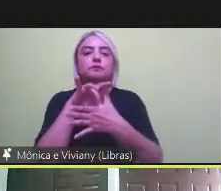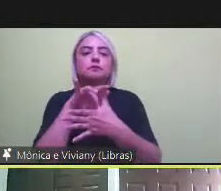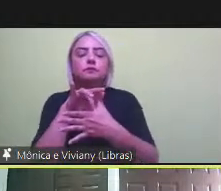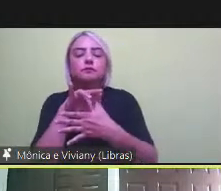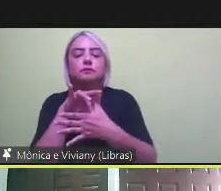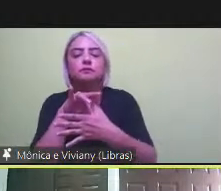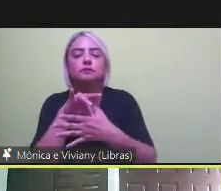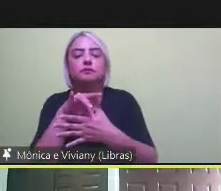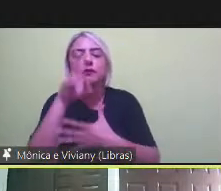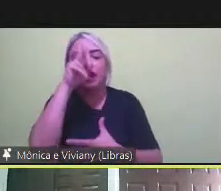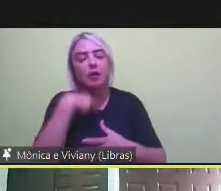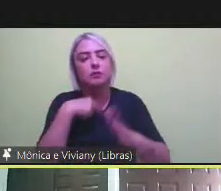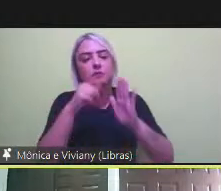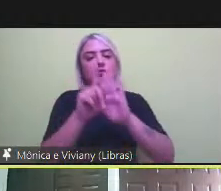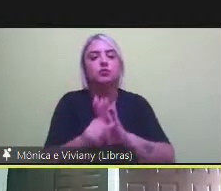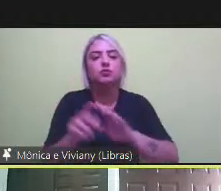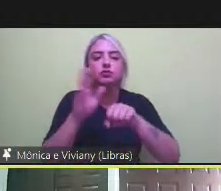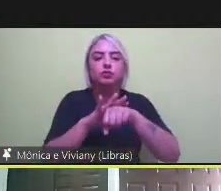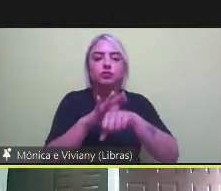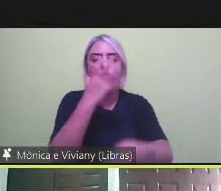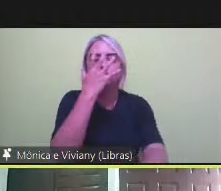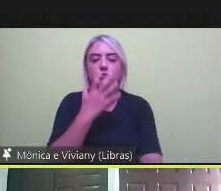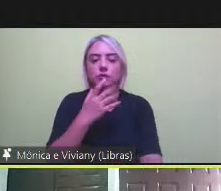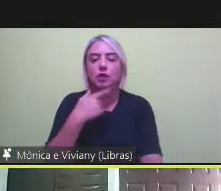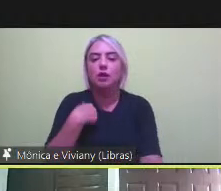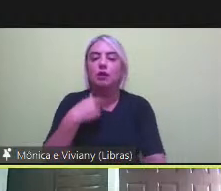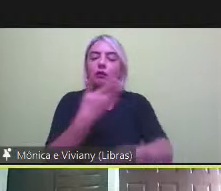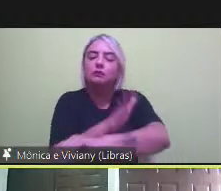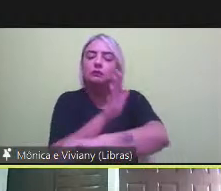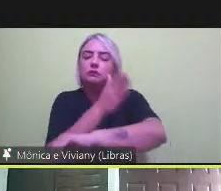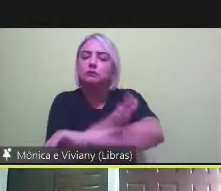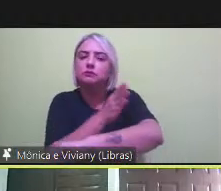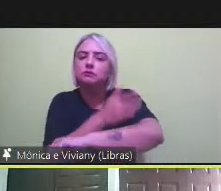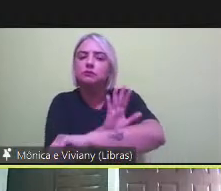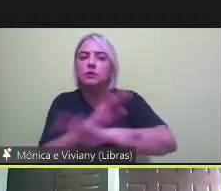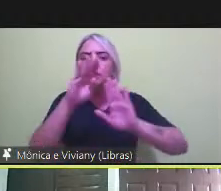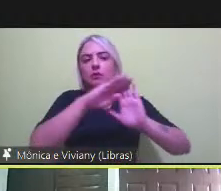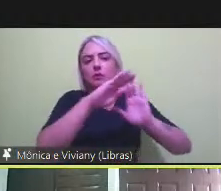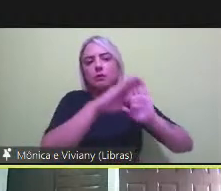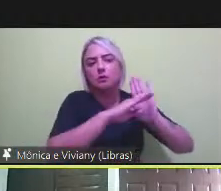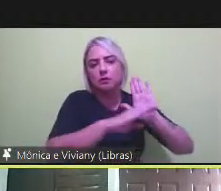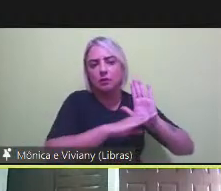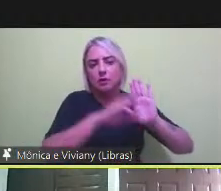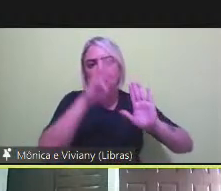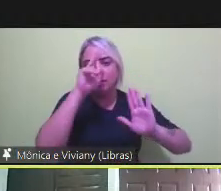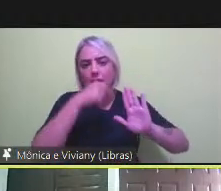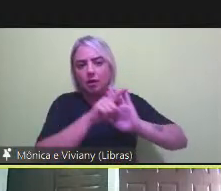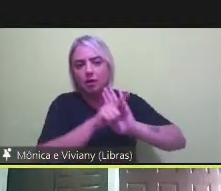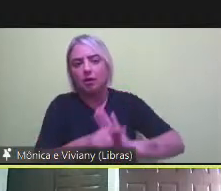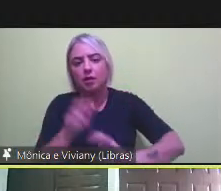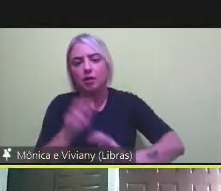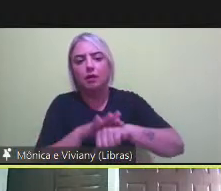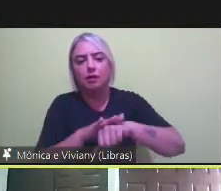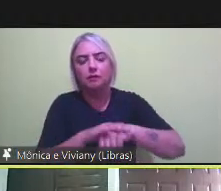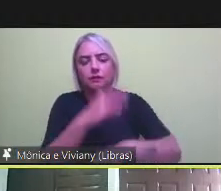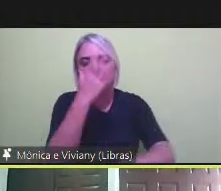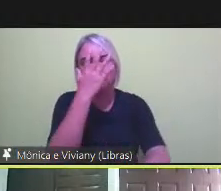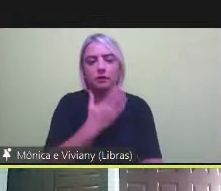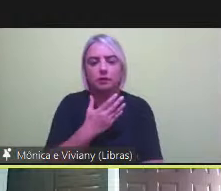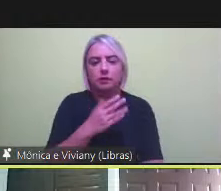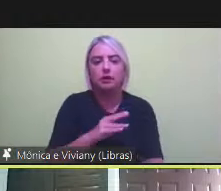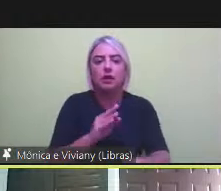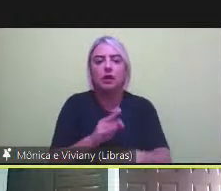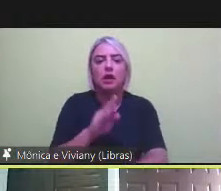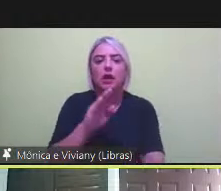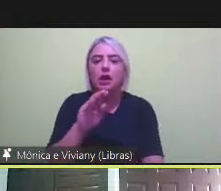the Stanford Chronic Disease Self-Management Program. This program was facilitated by